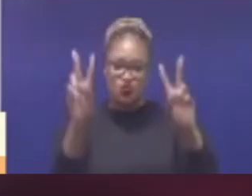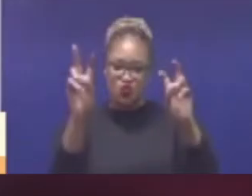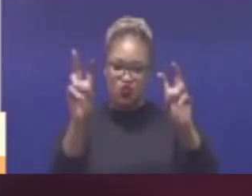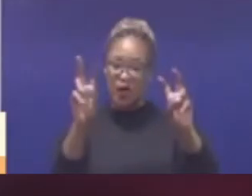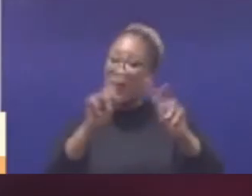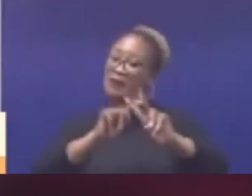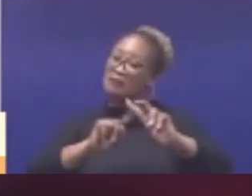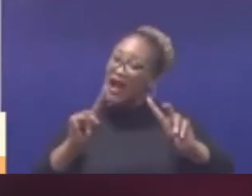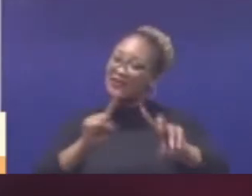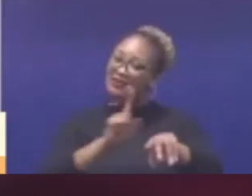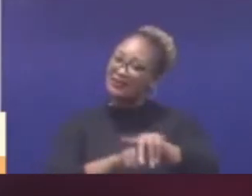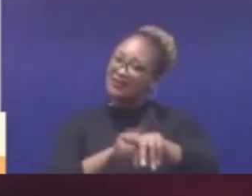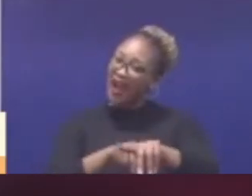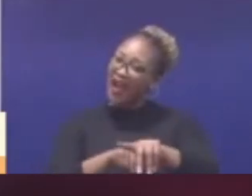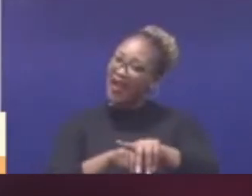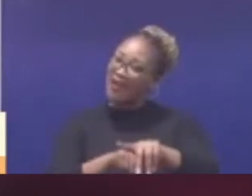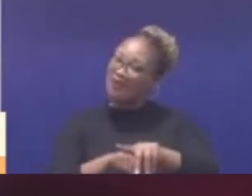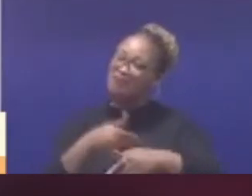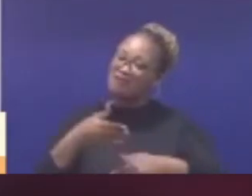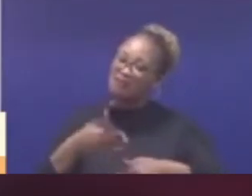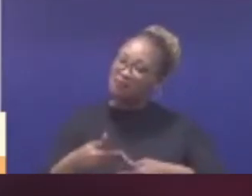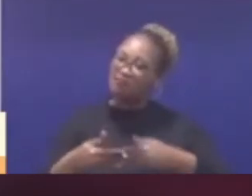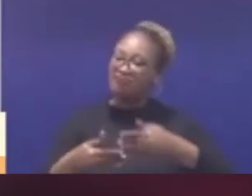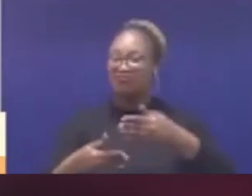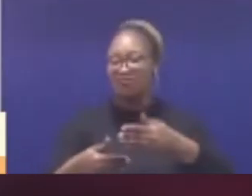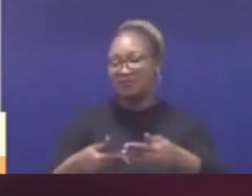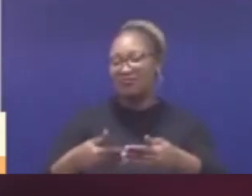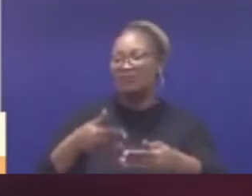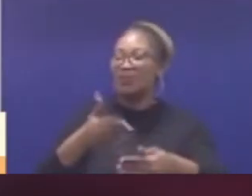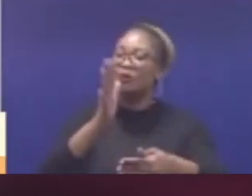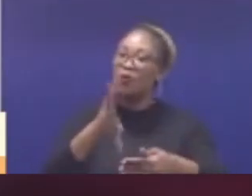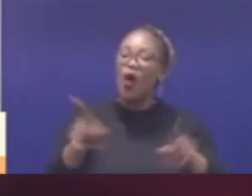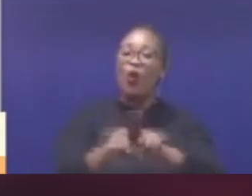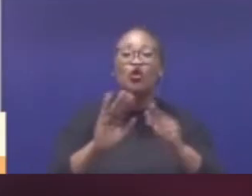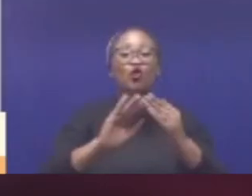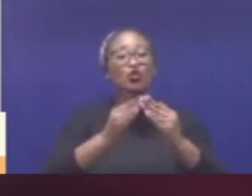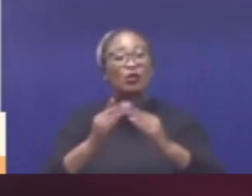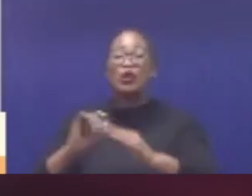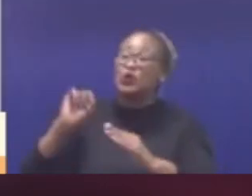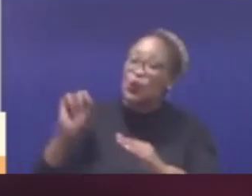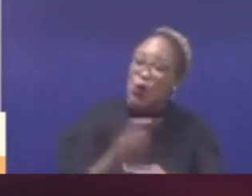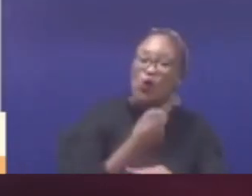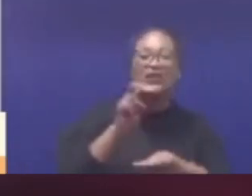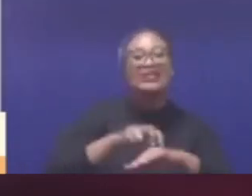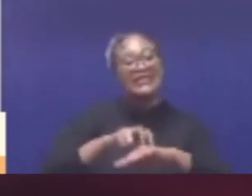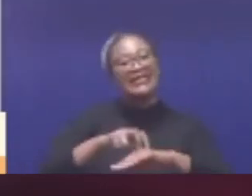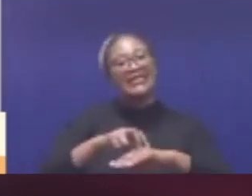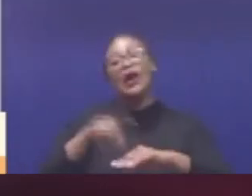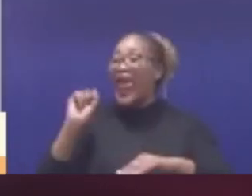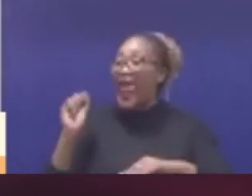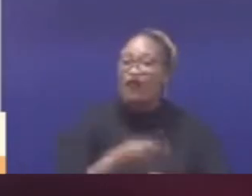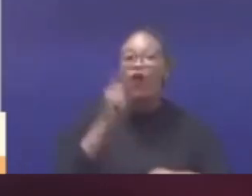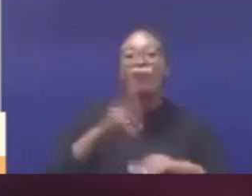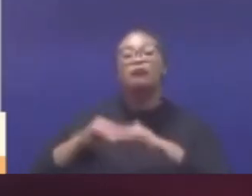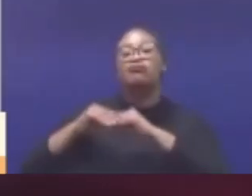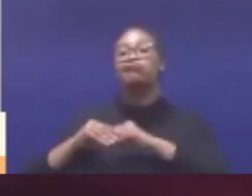take time, and it will take a village. The whole of society will need to take hands to put the welfare of